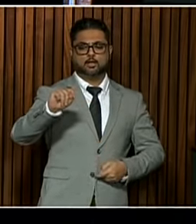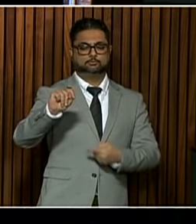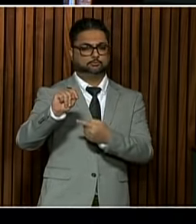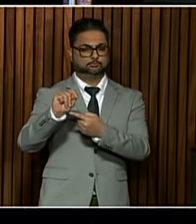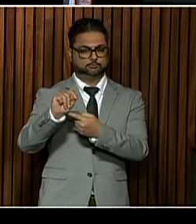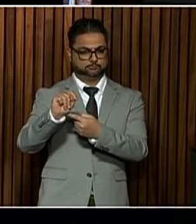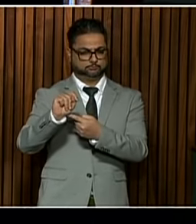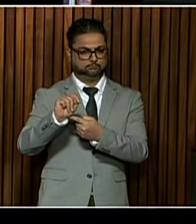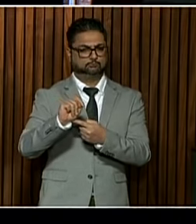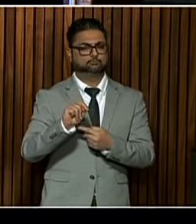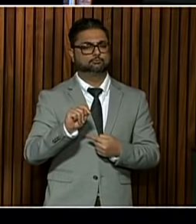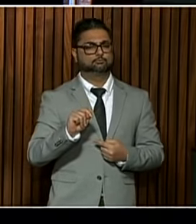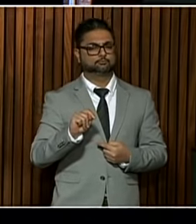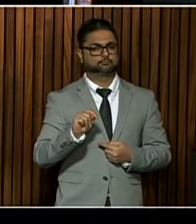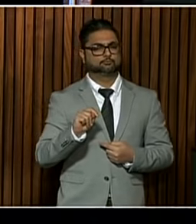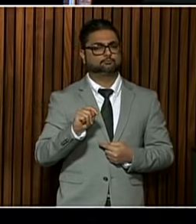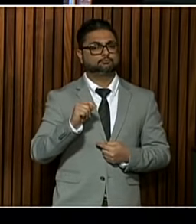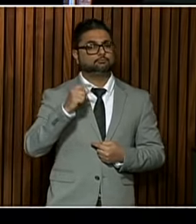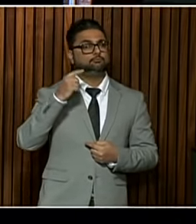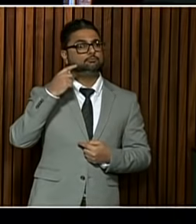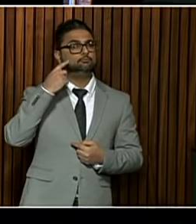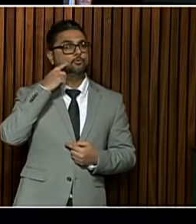federal collective purchasing?